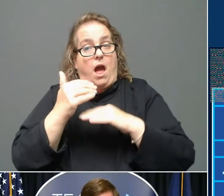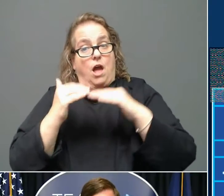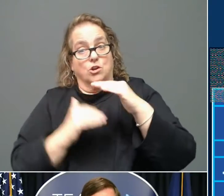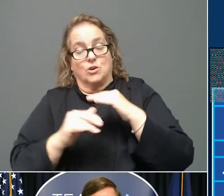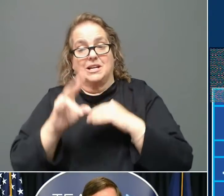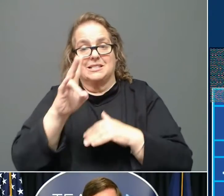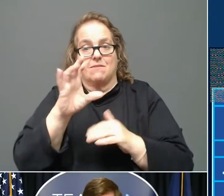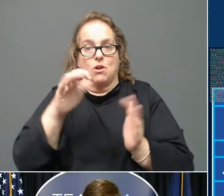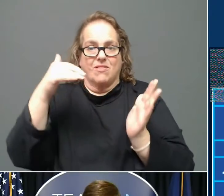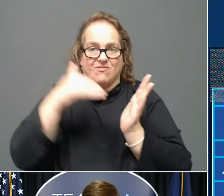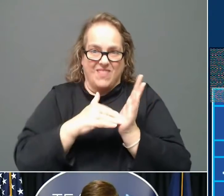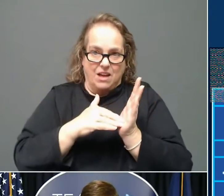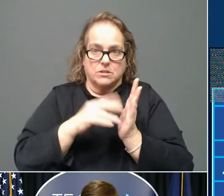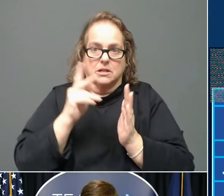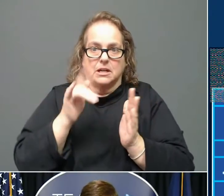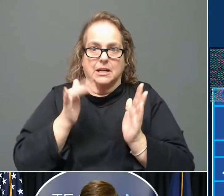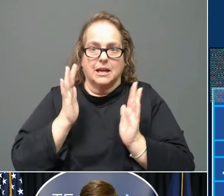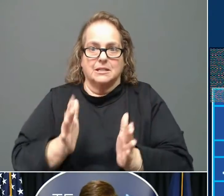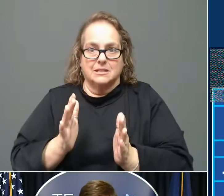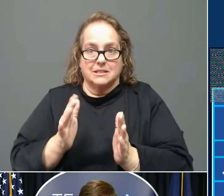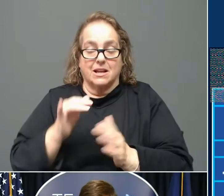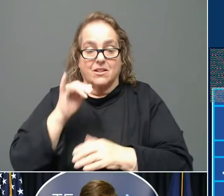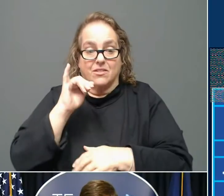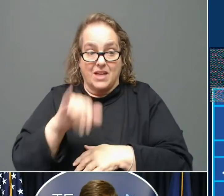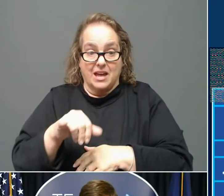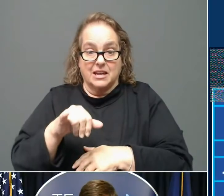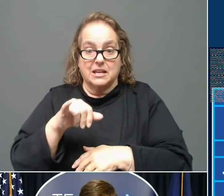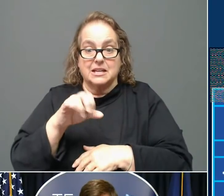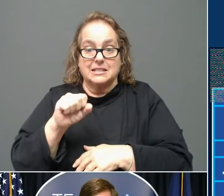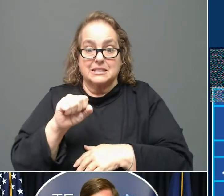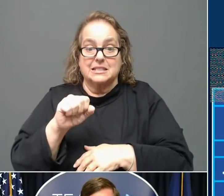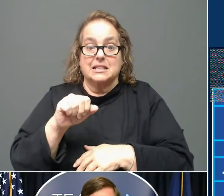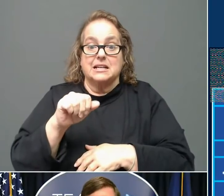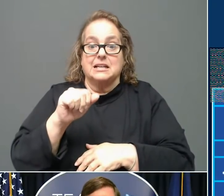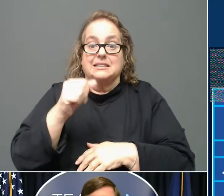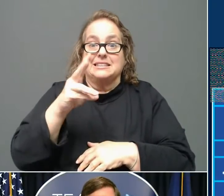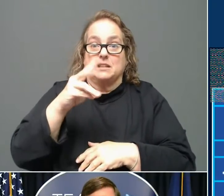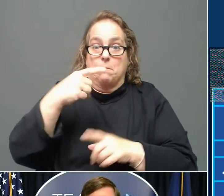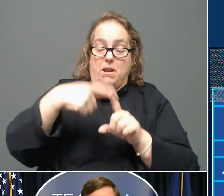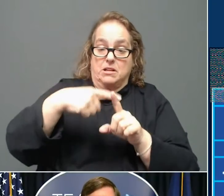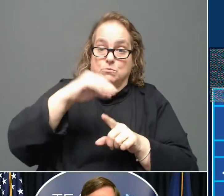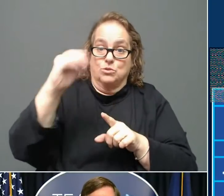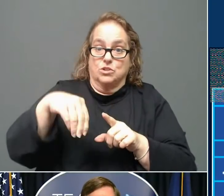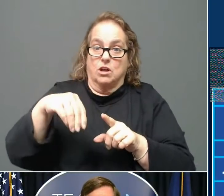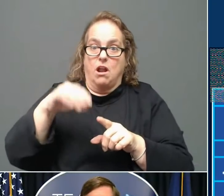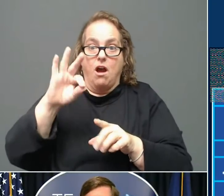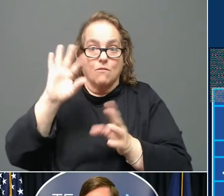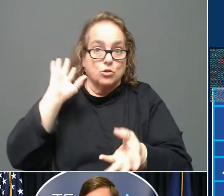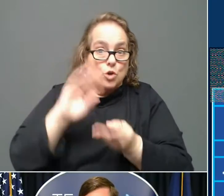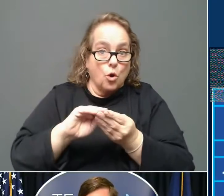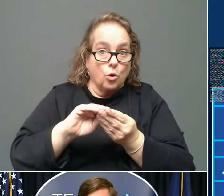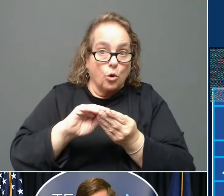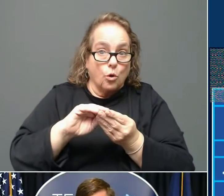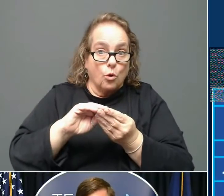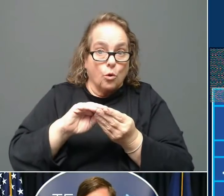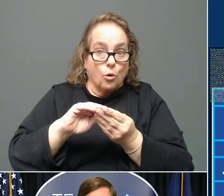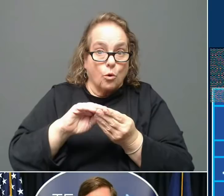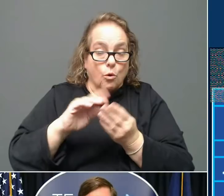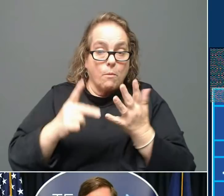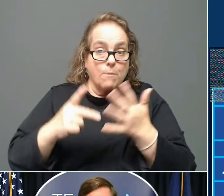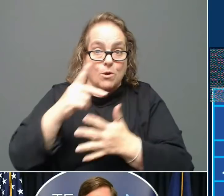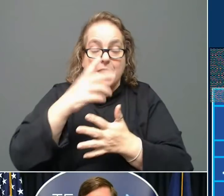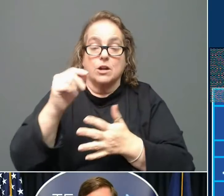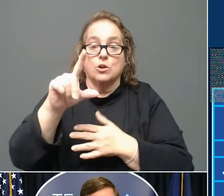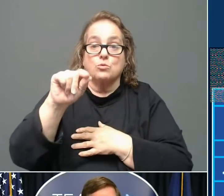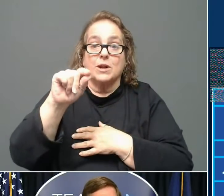That's 16% of the total population, and over 20% of the population eligible because of